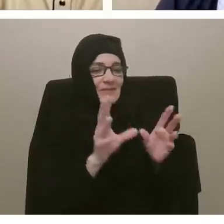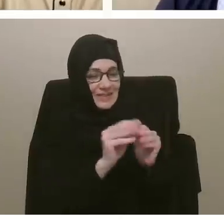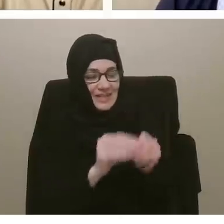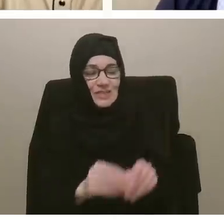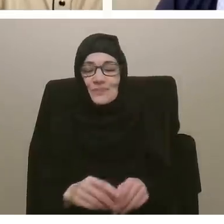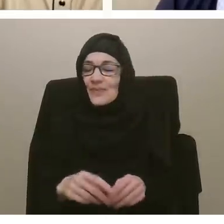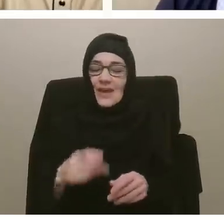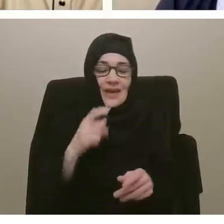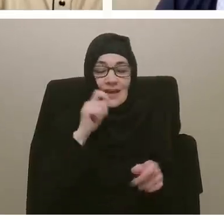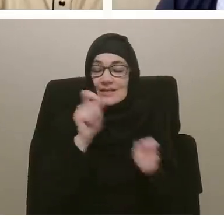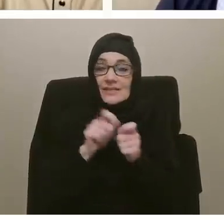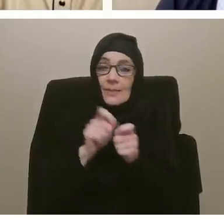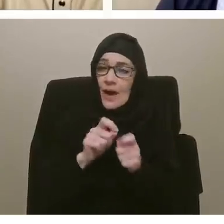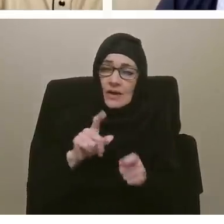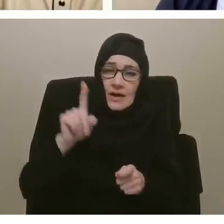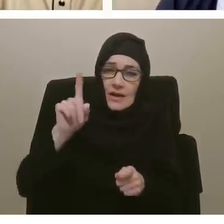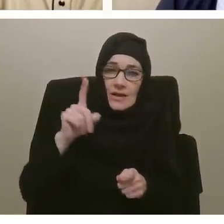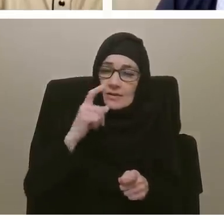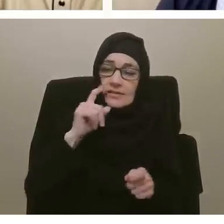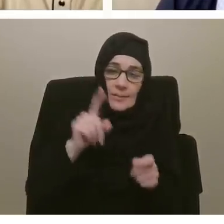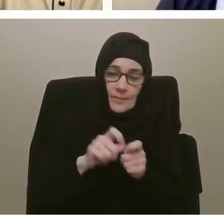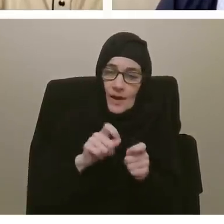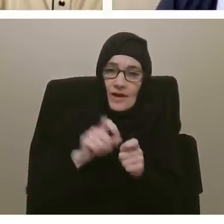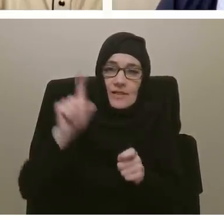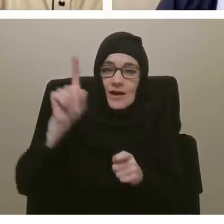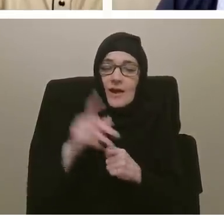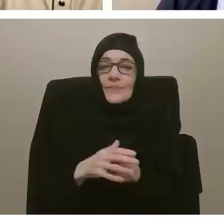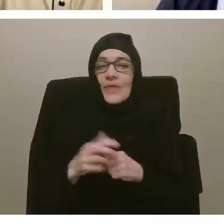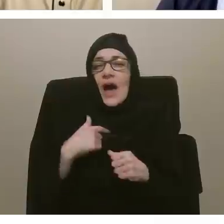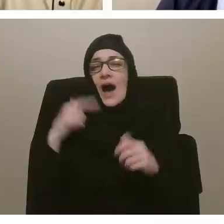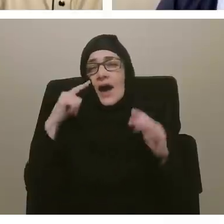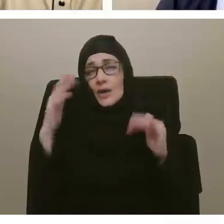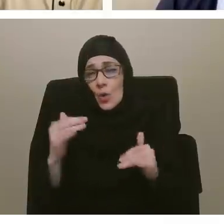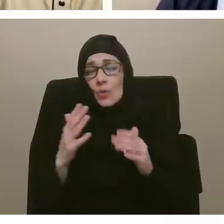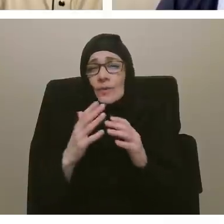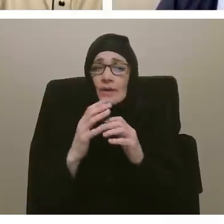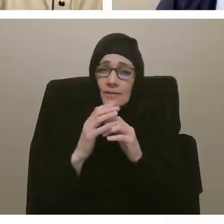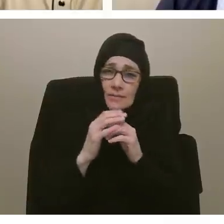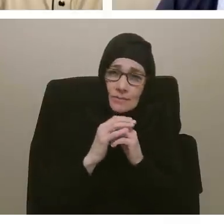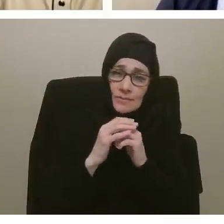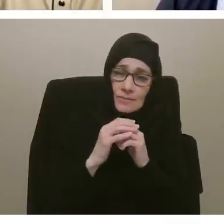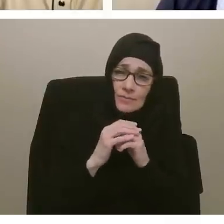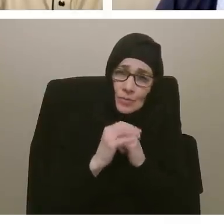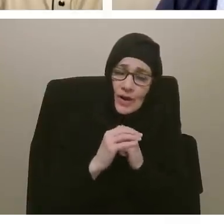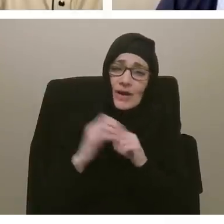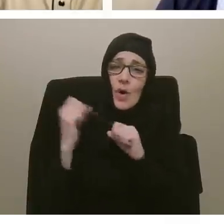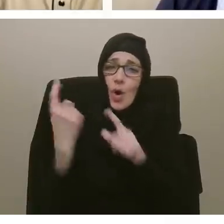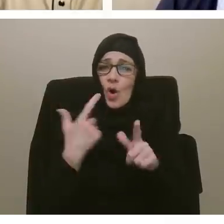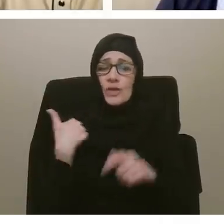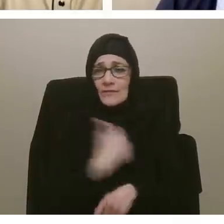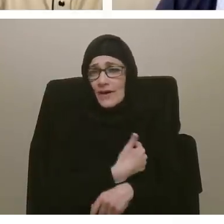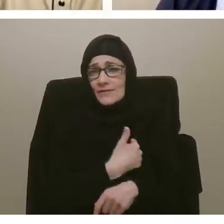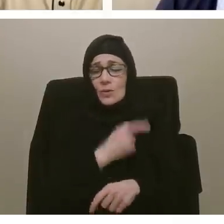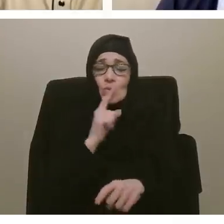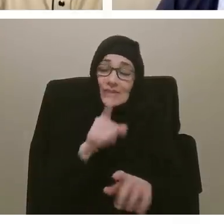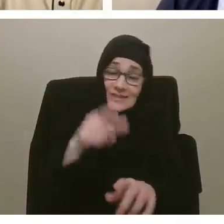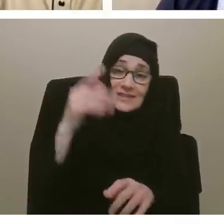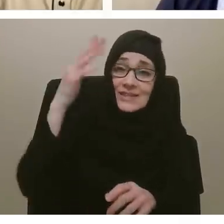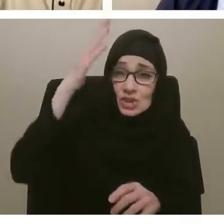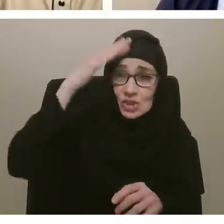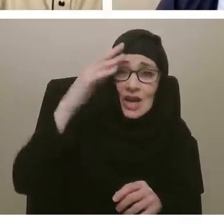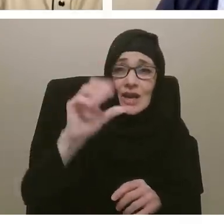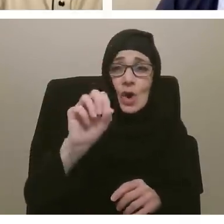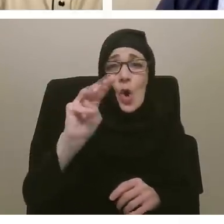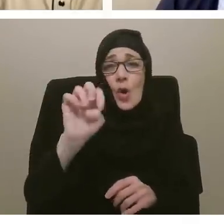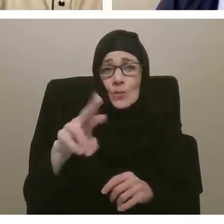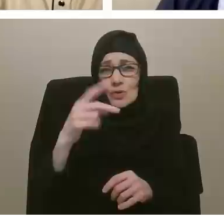You know, subhanAllah, I really hope and pray that all of us are internalizing. Sheikh Omar said a lot of very beautiful things